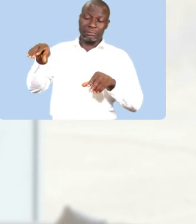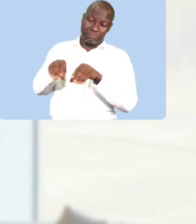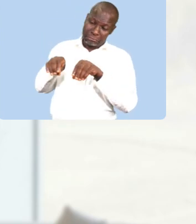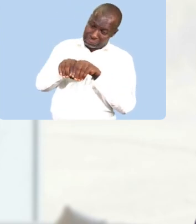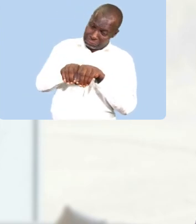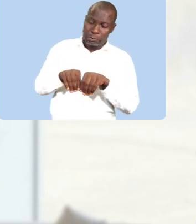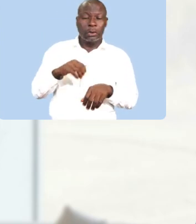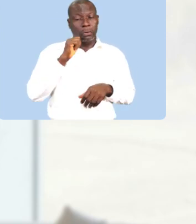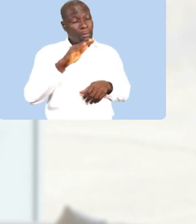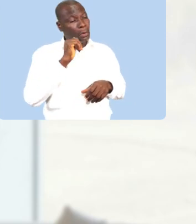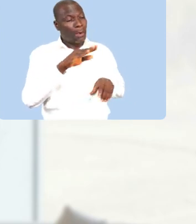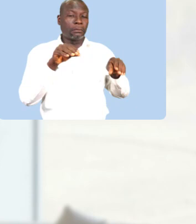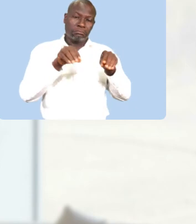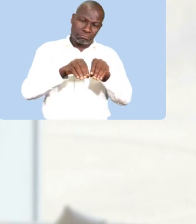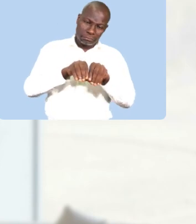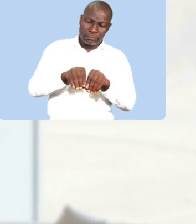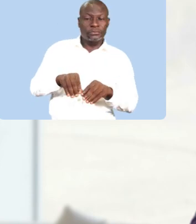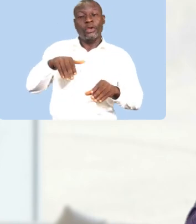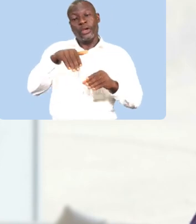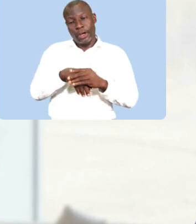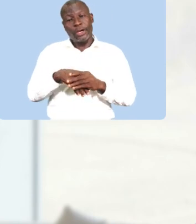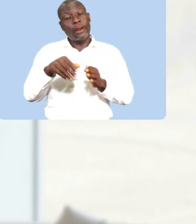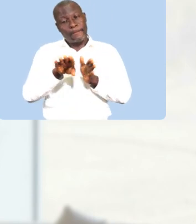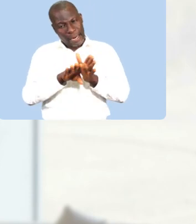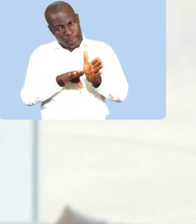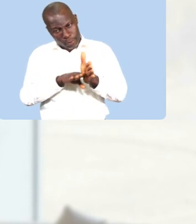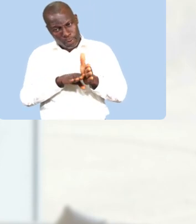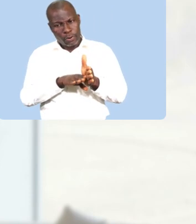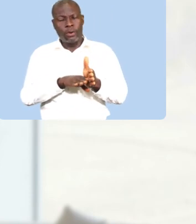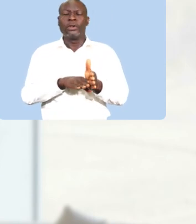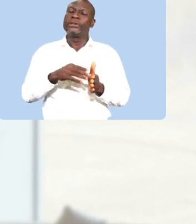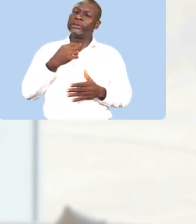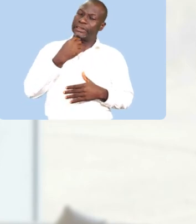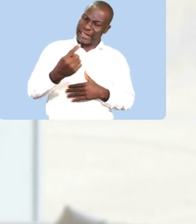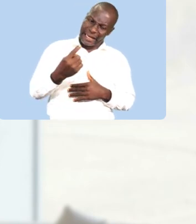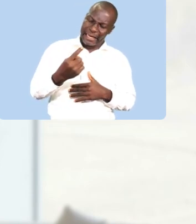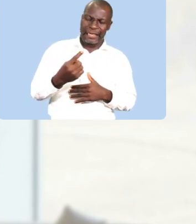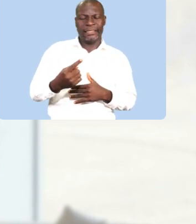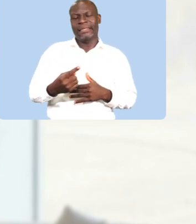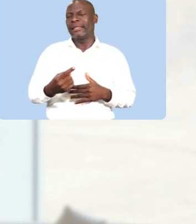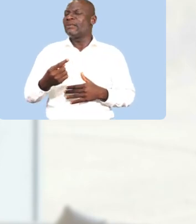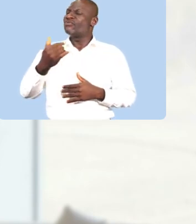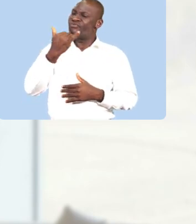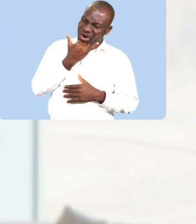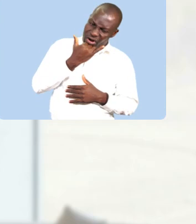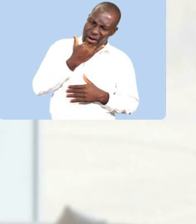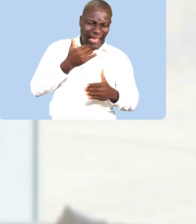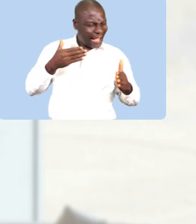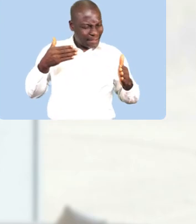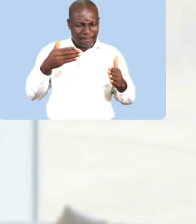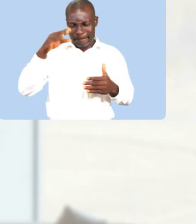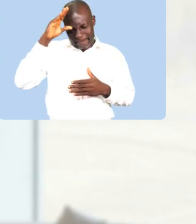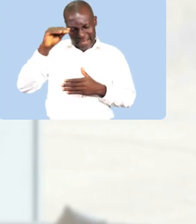se wo shatro kronkron ni mu a bible ekasa etia obema oni obema